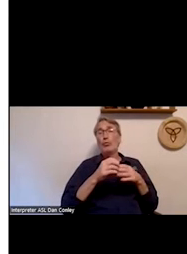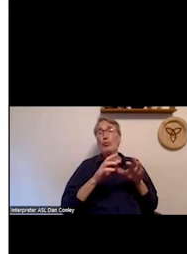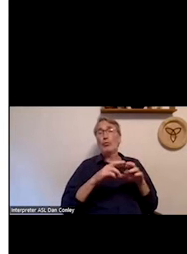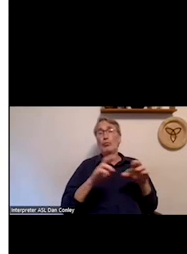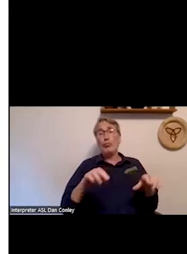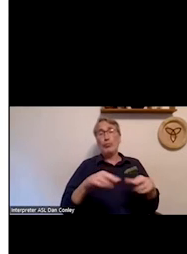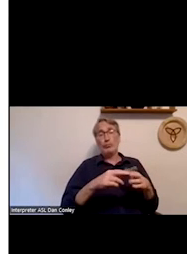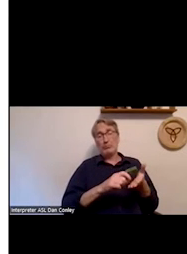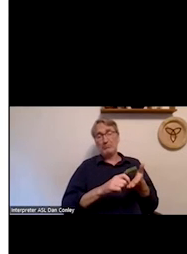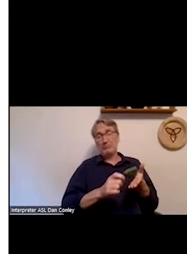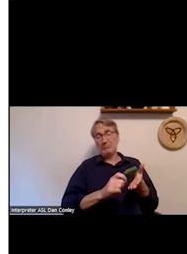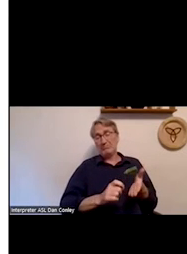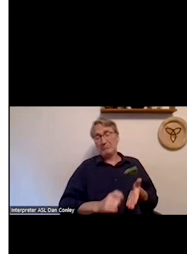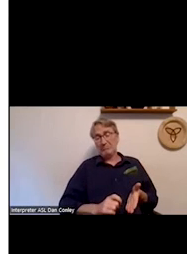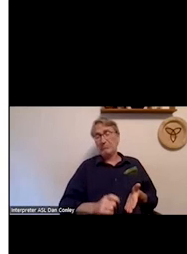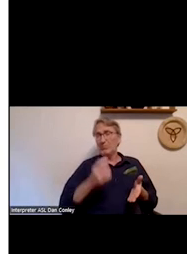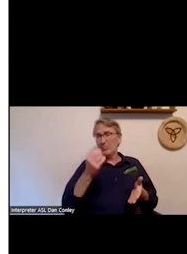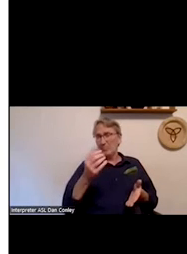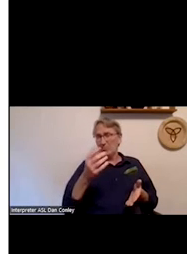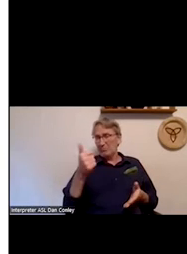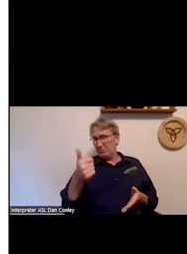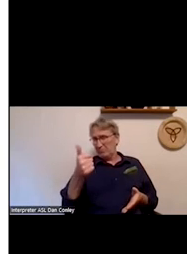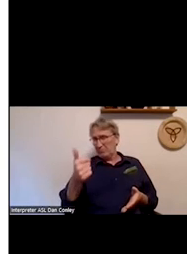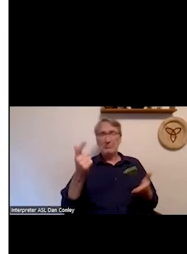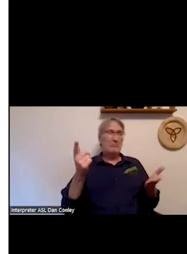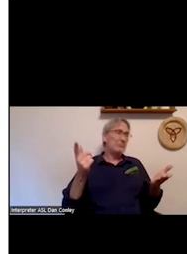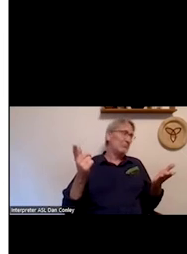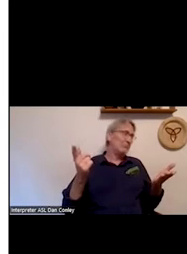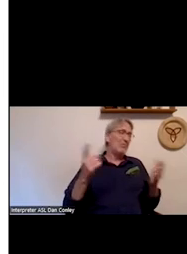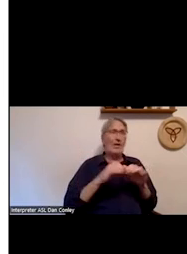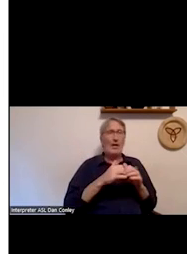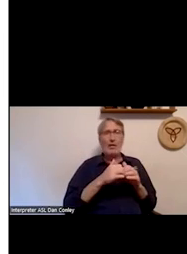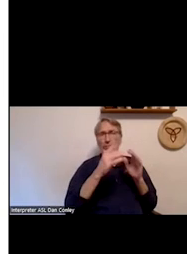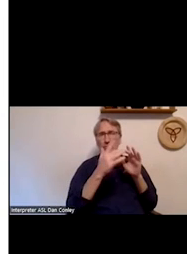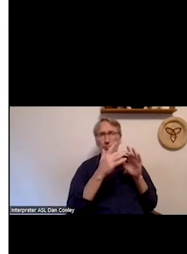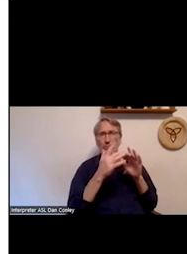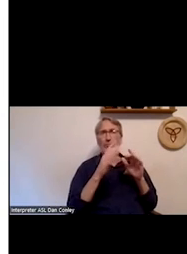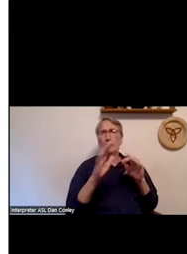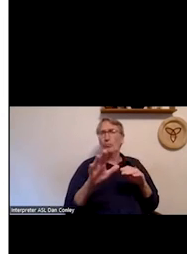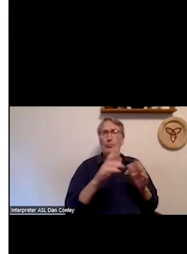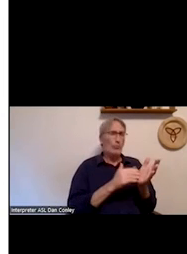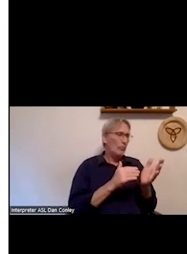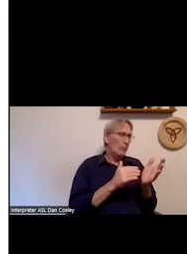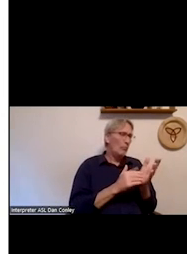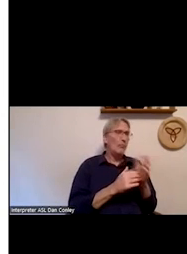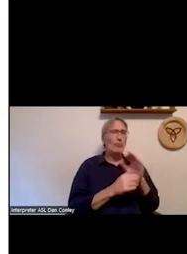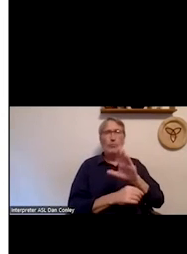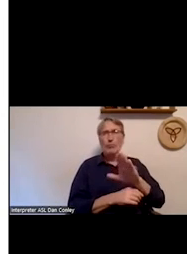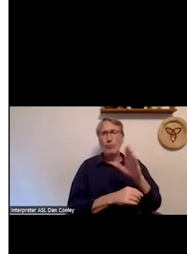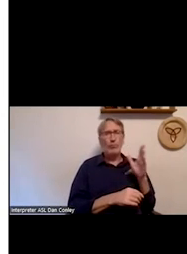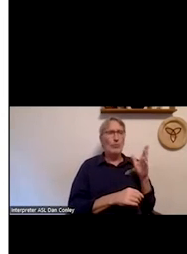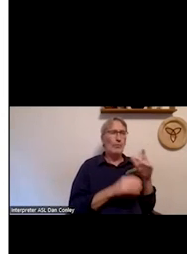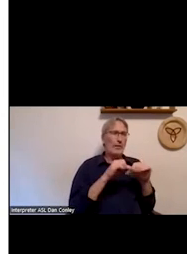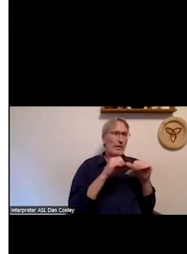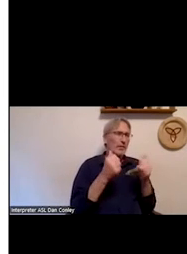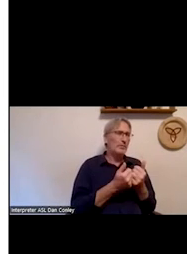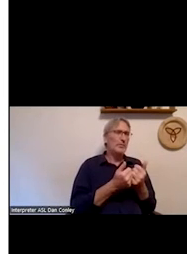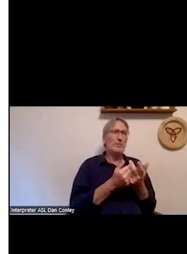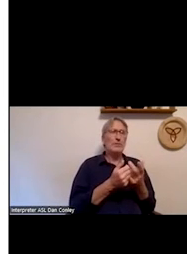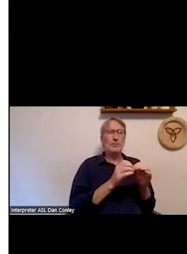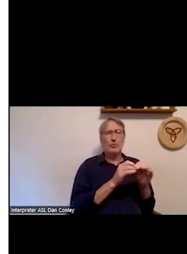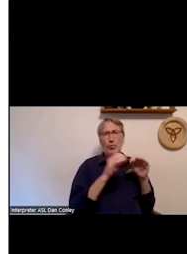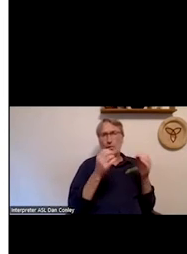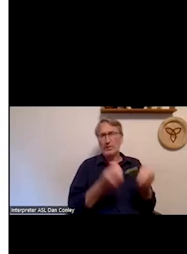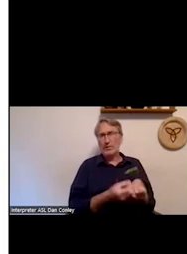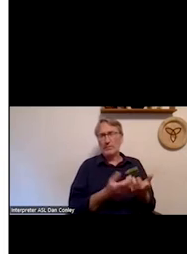own information on, in terms of how to contact your own practice or your own organization or agency, if that